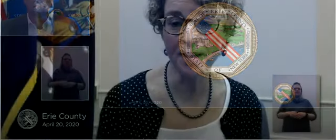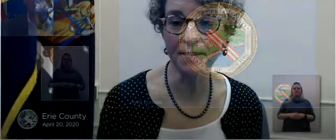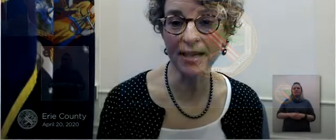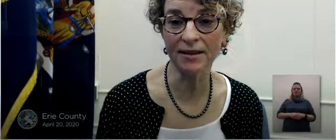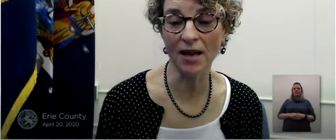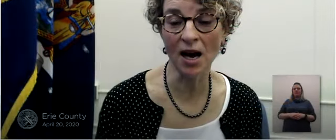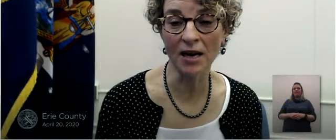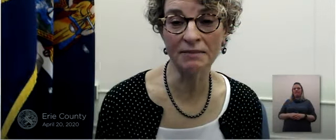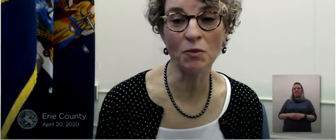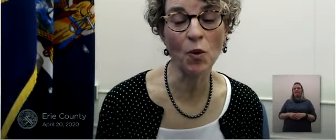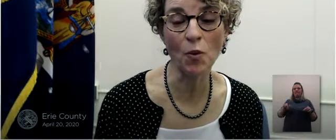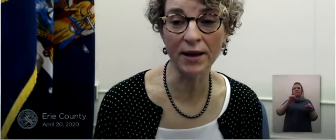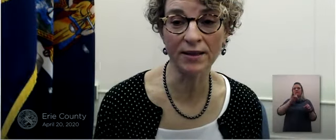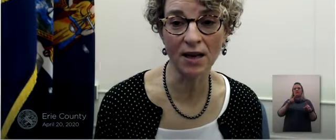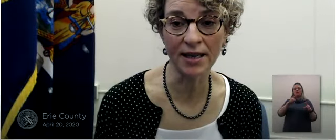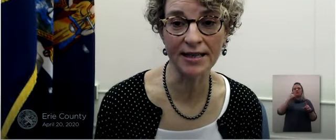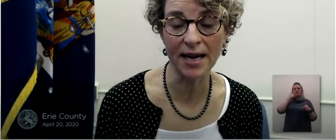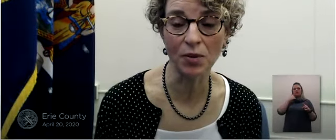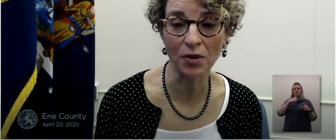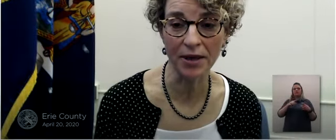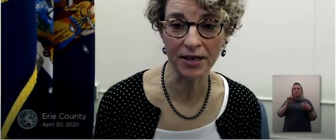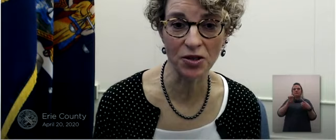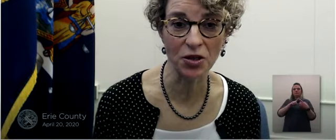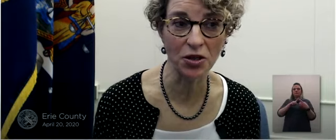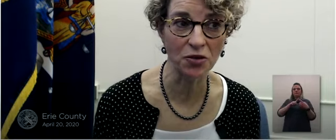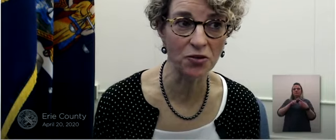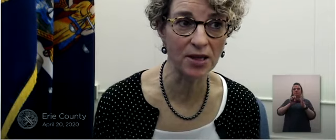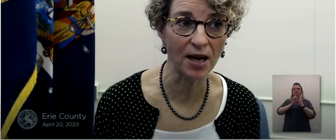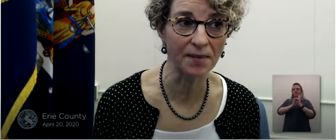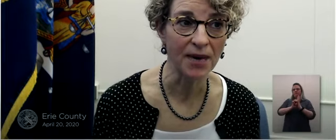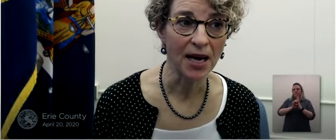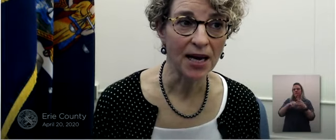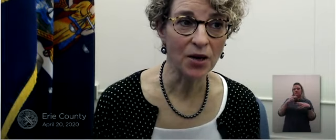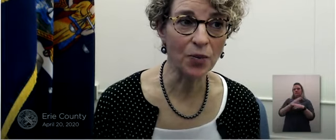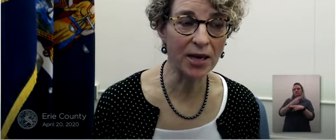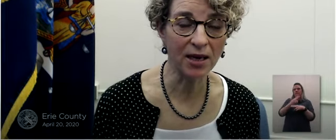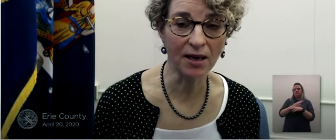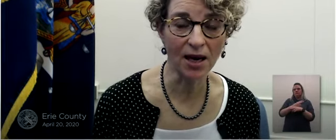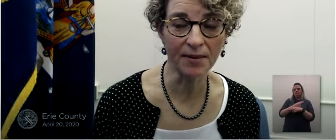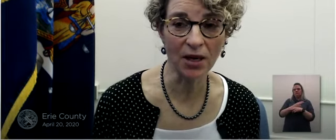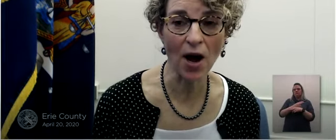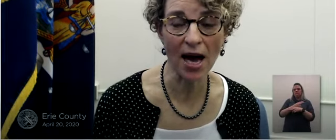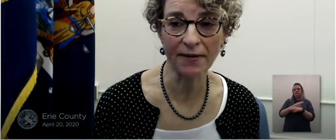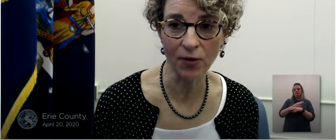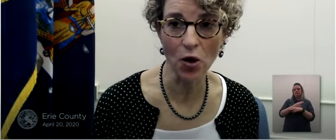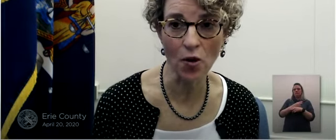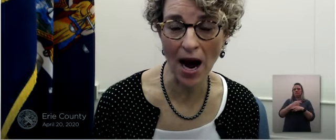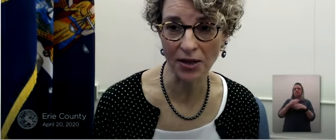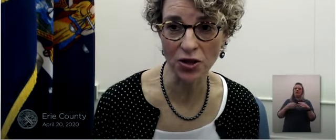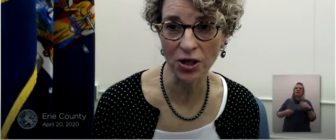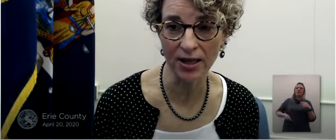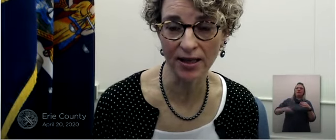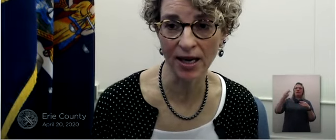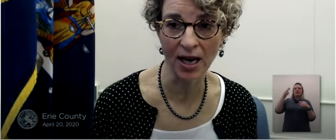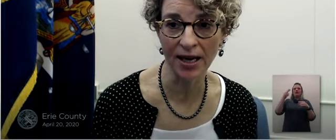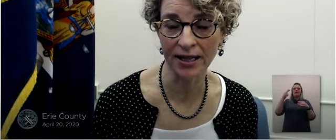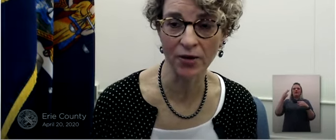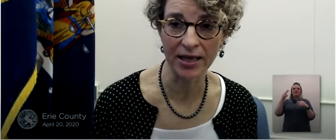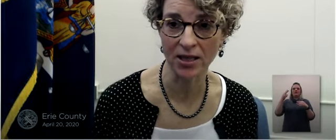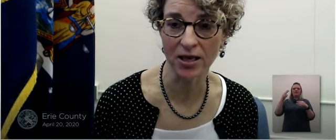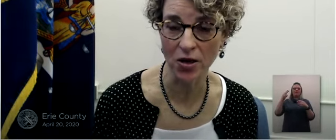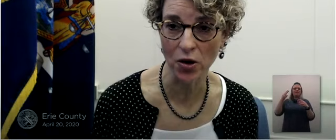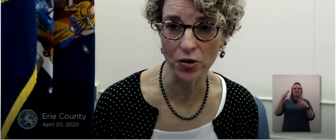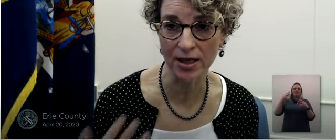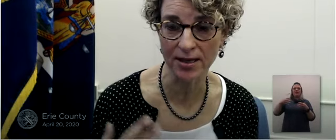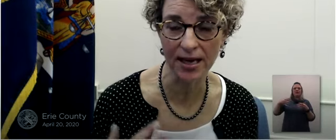Sure. One example is to use peak, high flow oxygen,